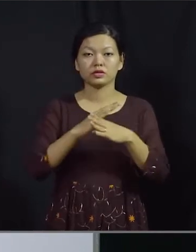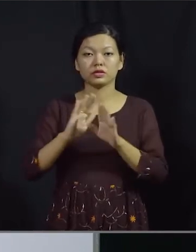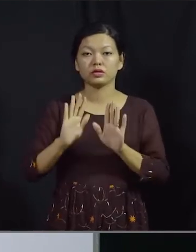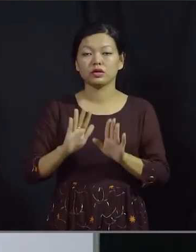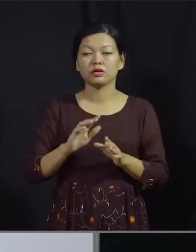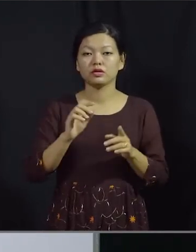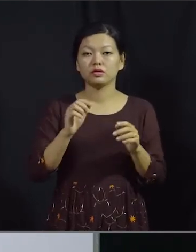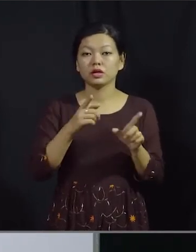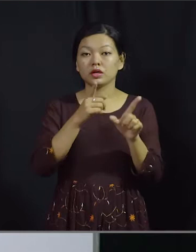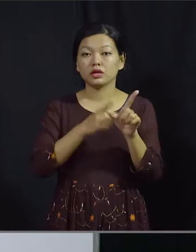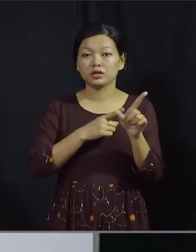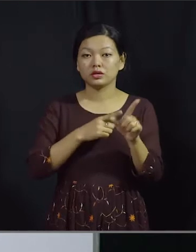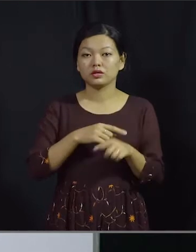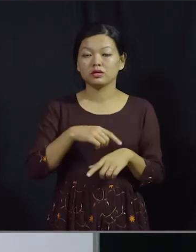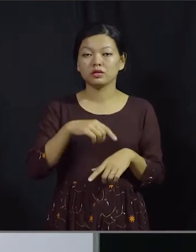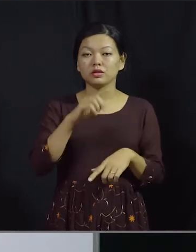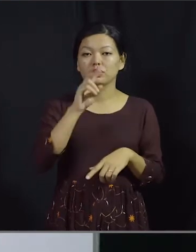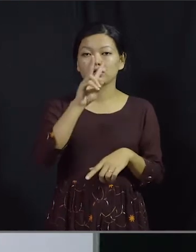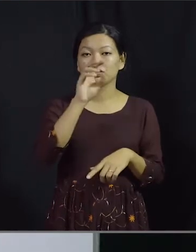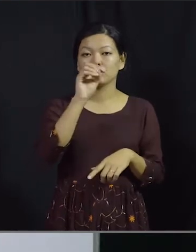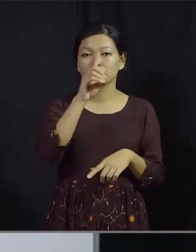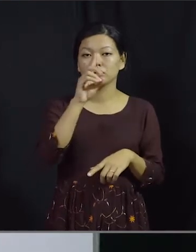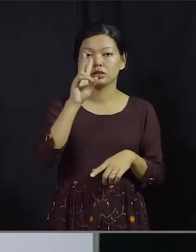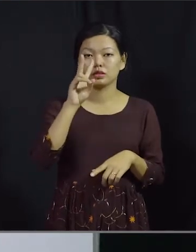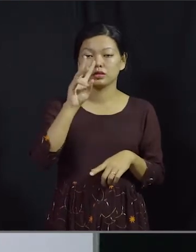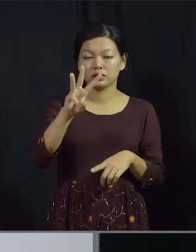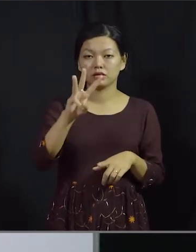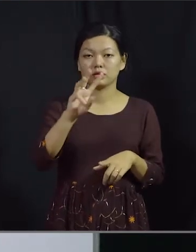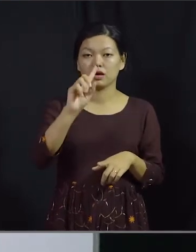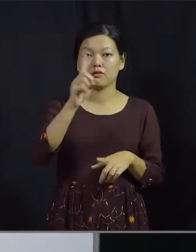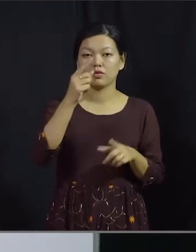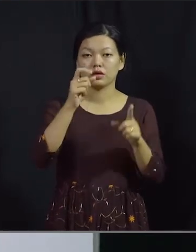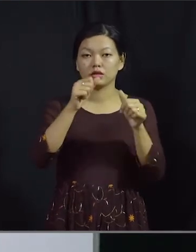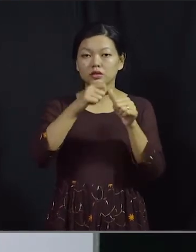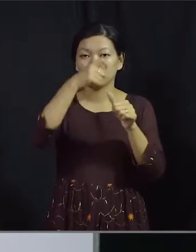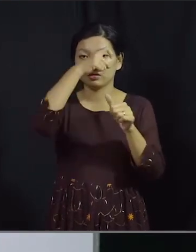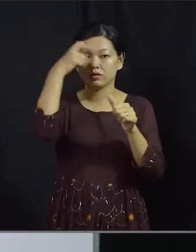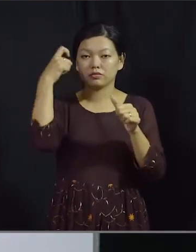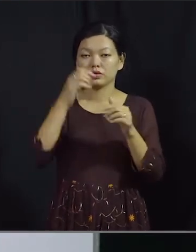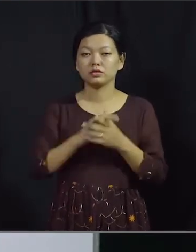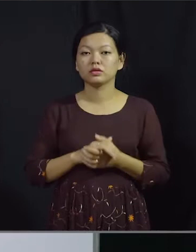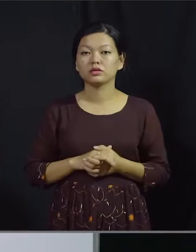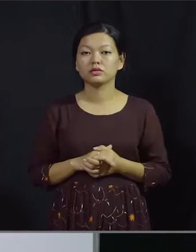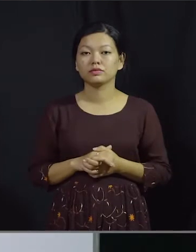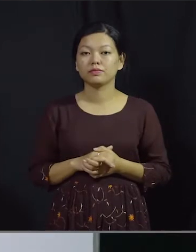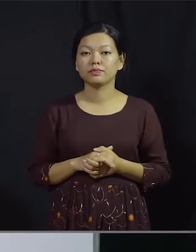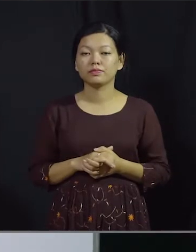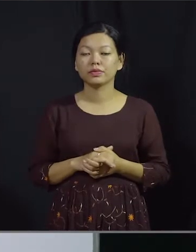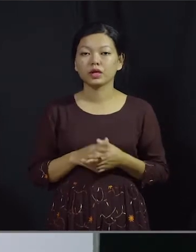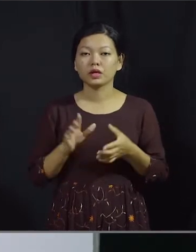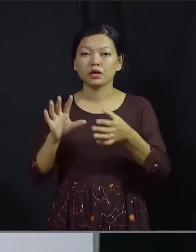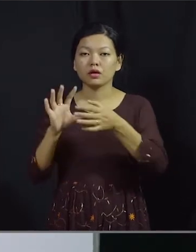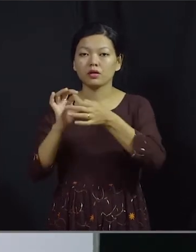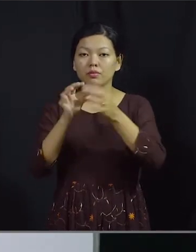2014, they decided to share profits in the ratio of 2:3:1. The partnership